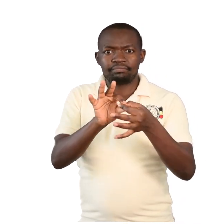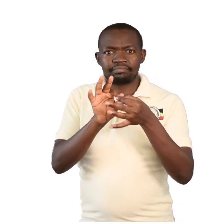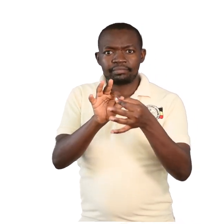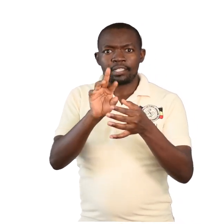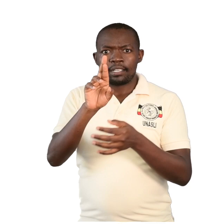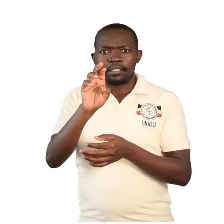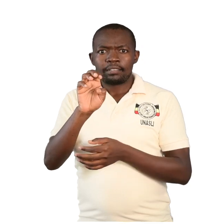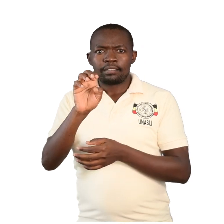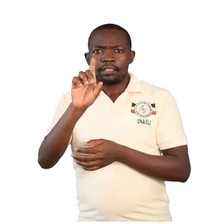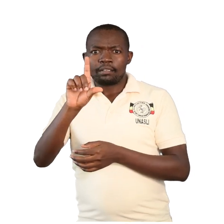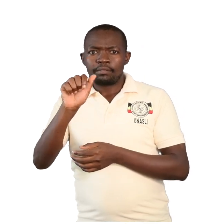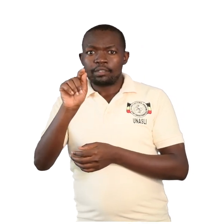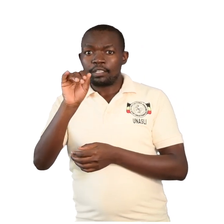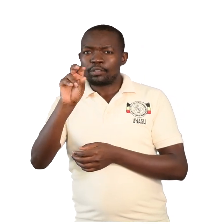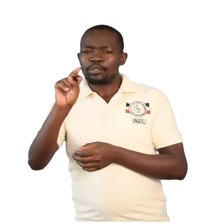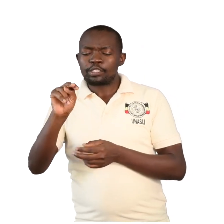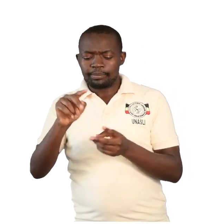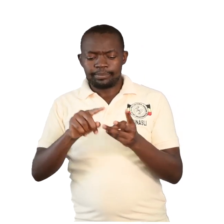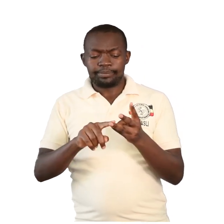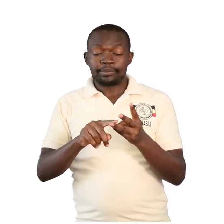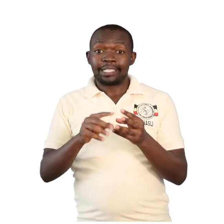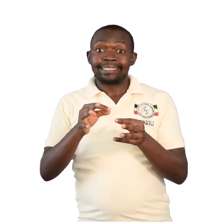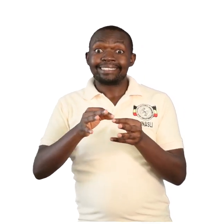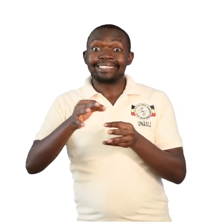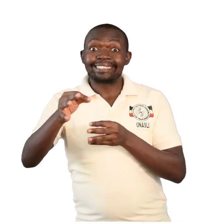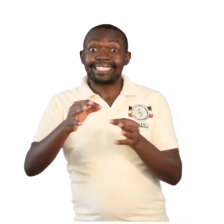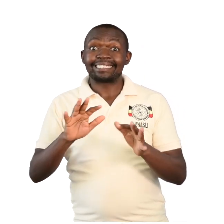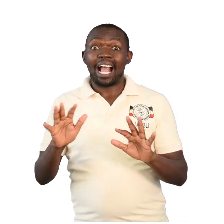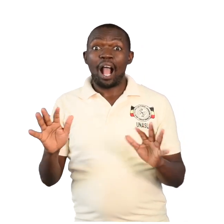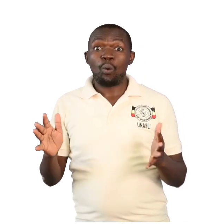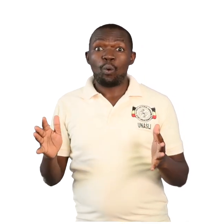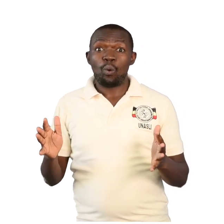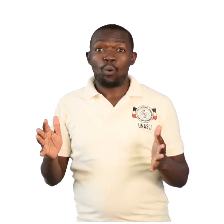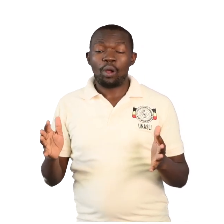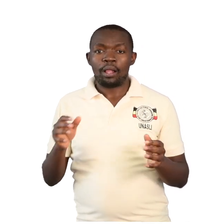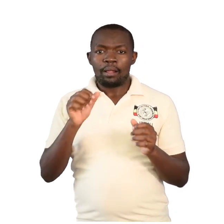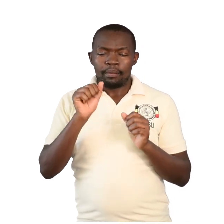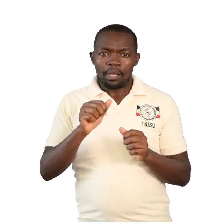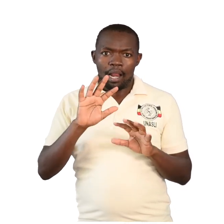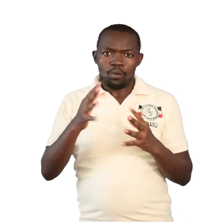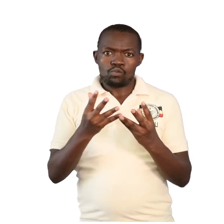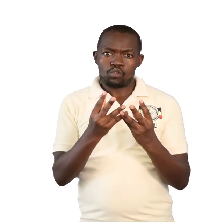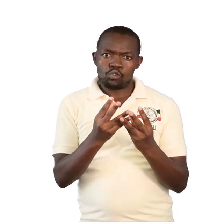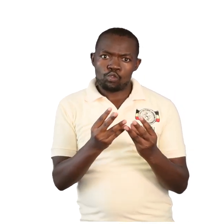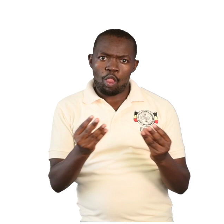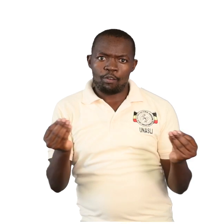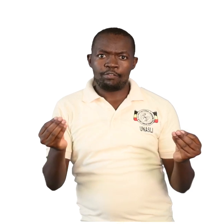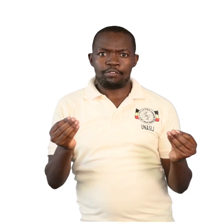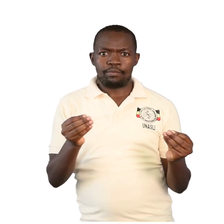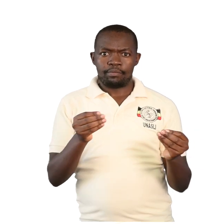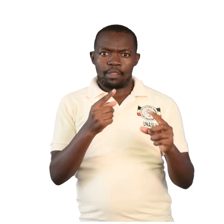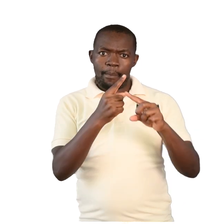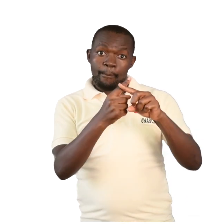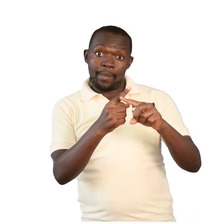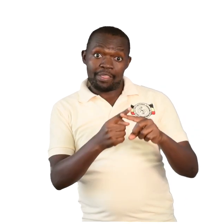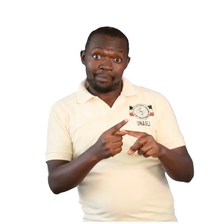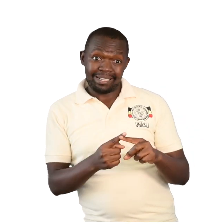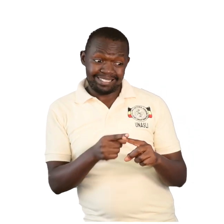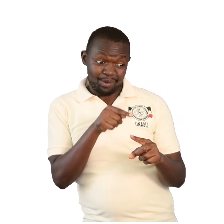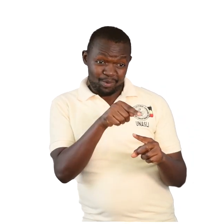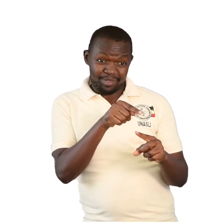speed, distance, and time, when you can solve mathematical problems